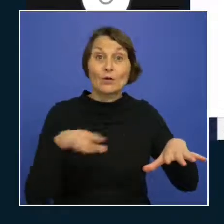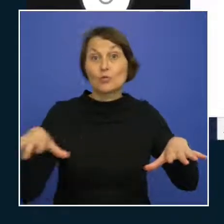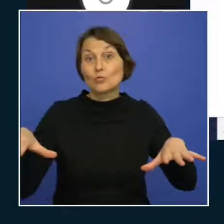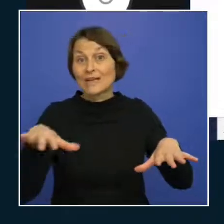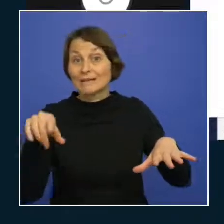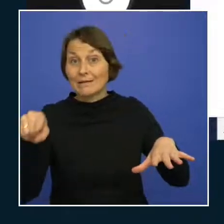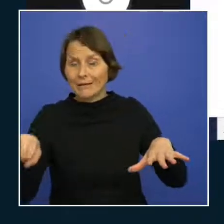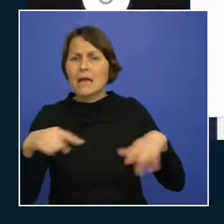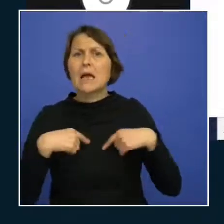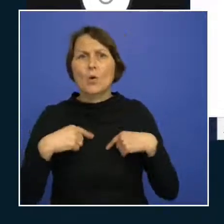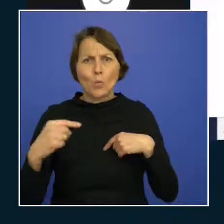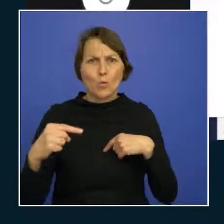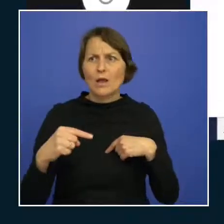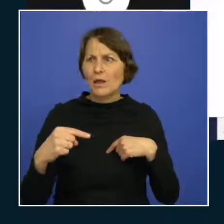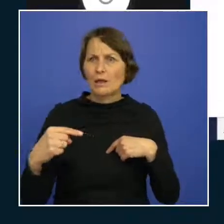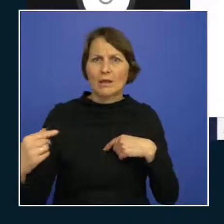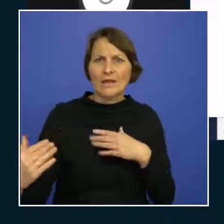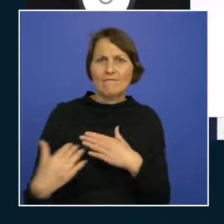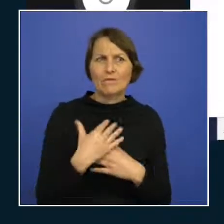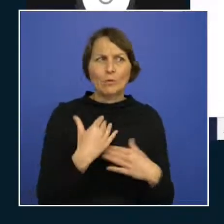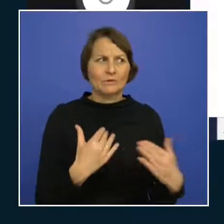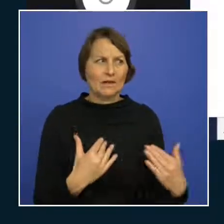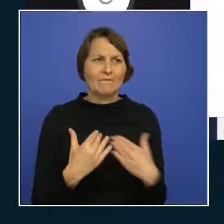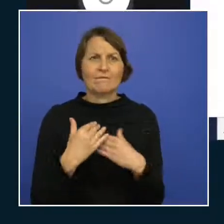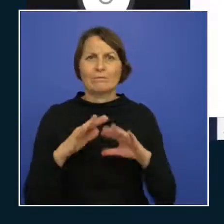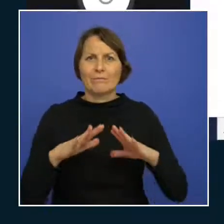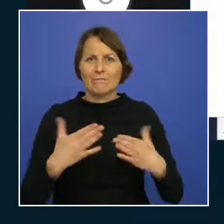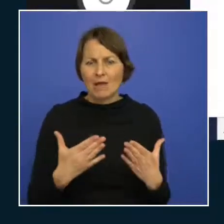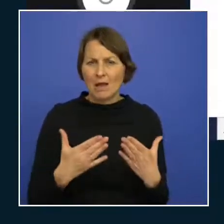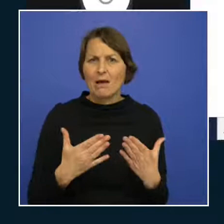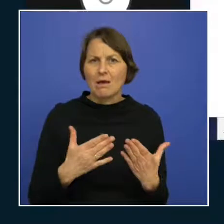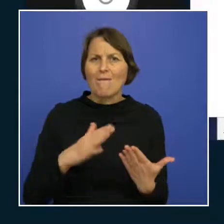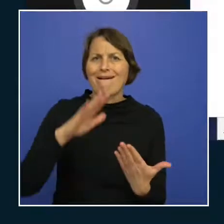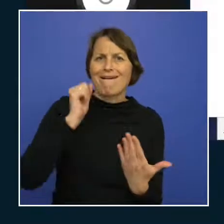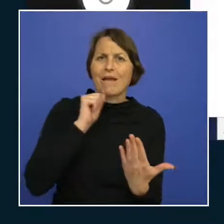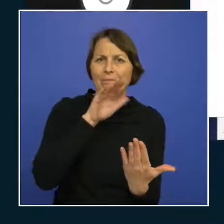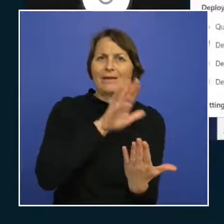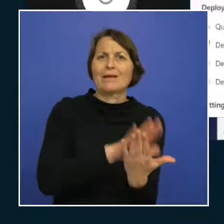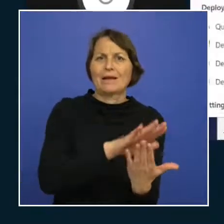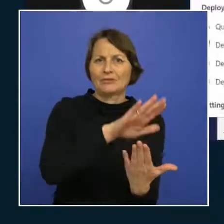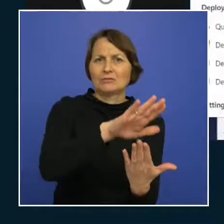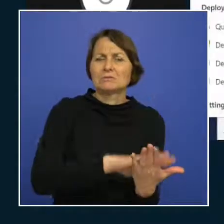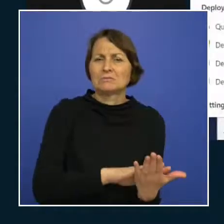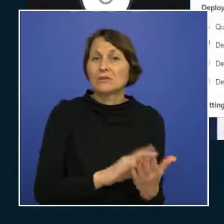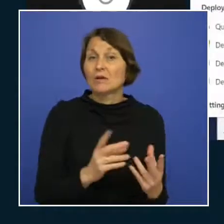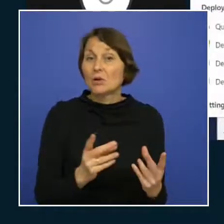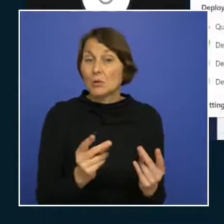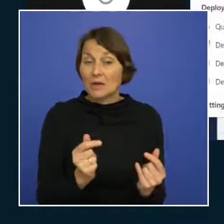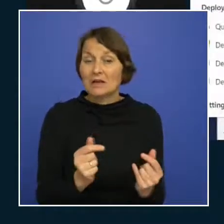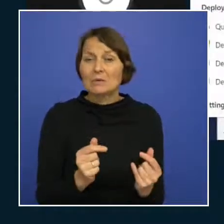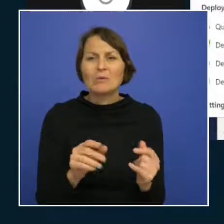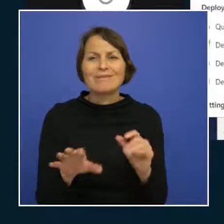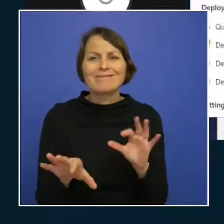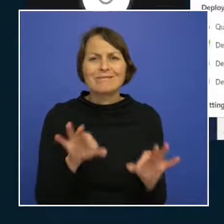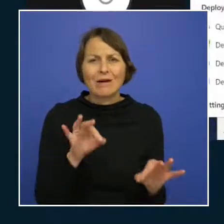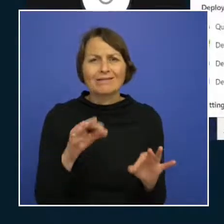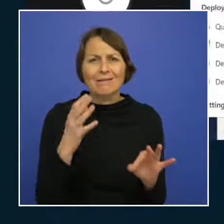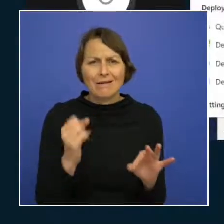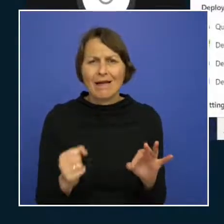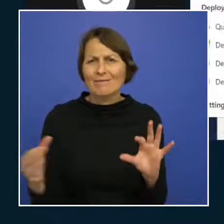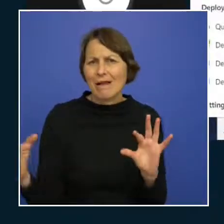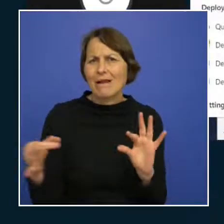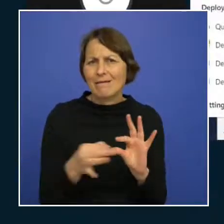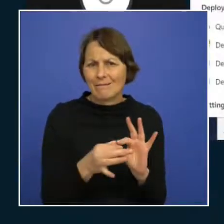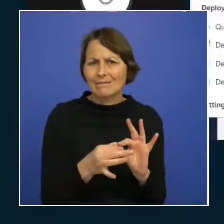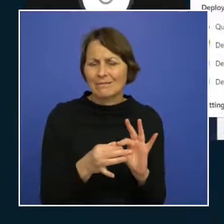the performance of your application. Just a quick one there. I think we found out about a link that could easily